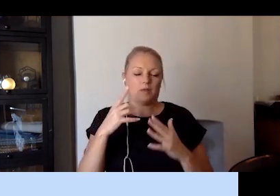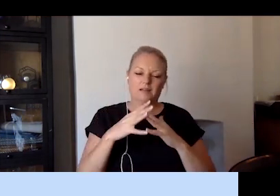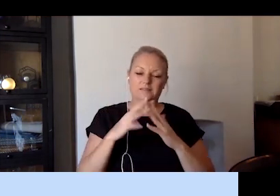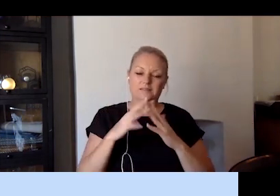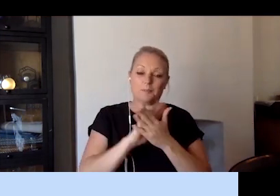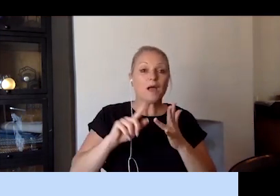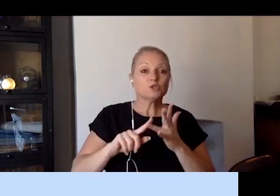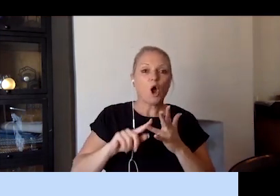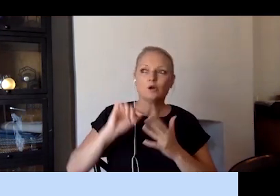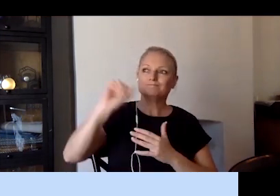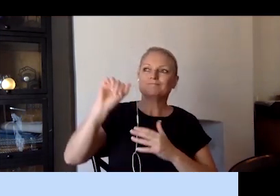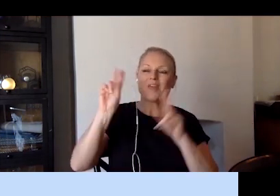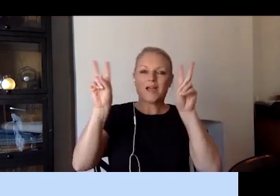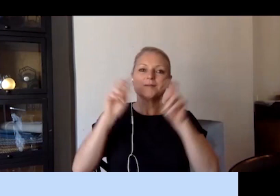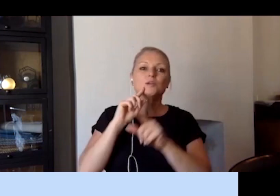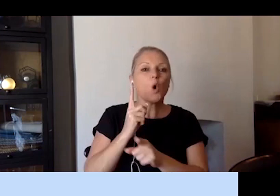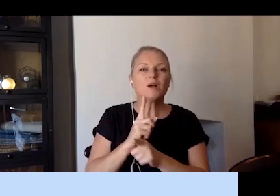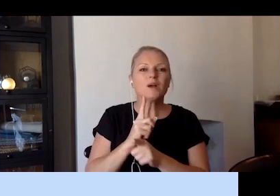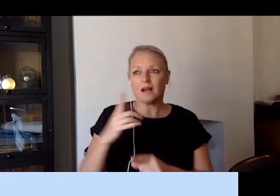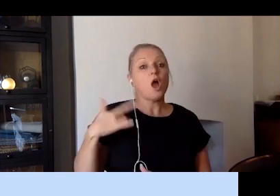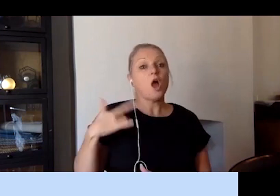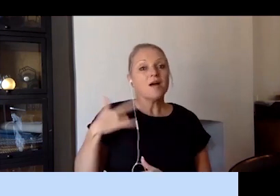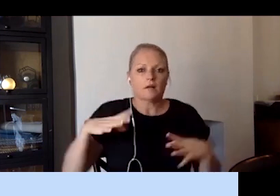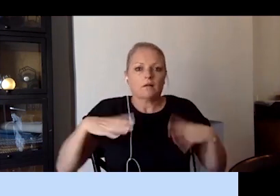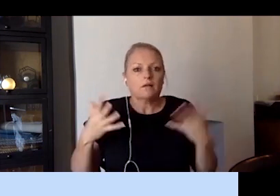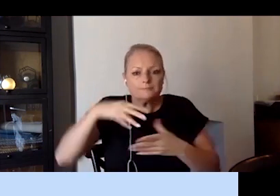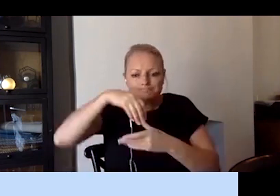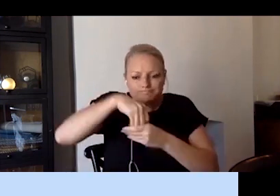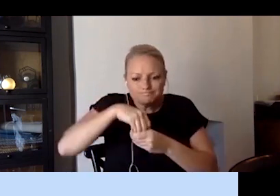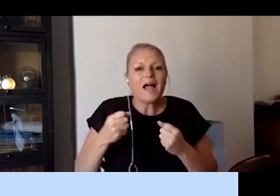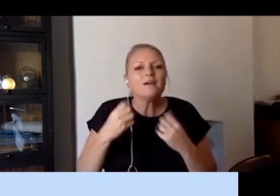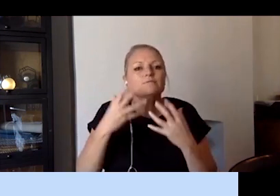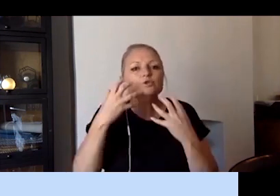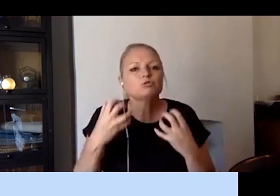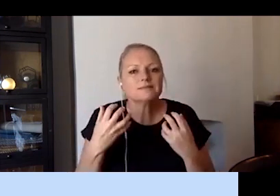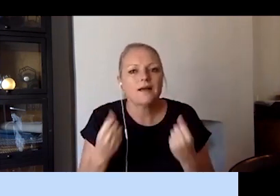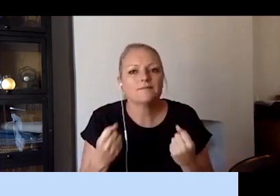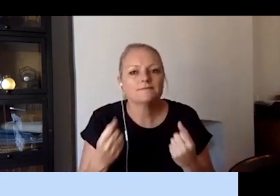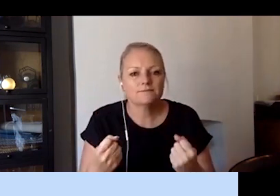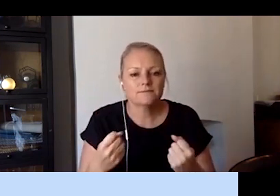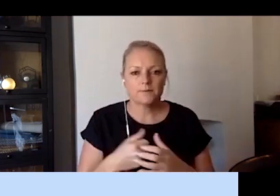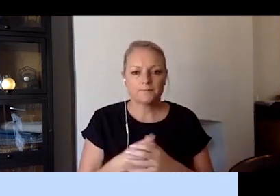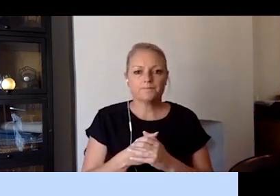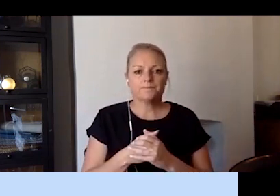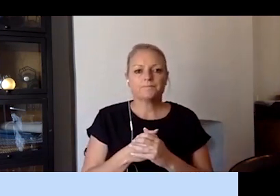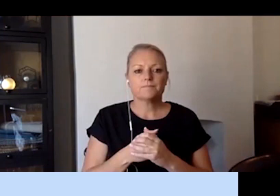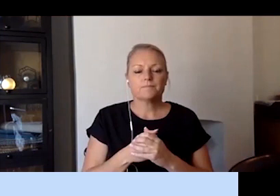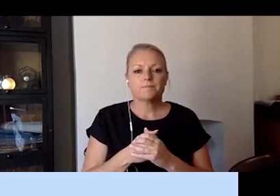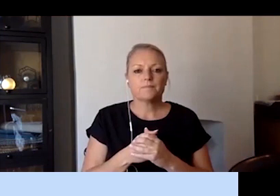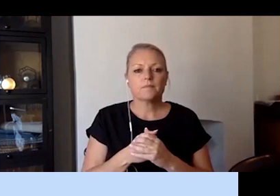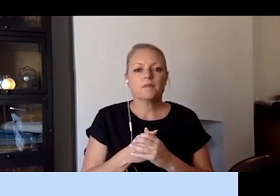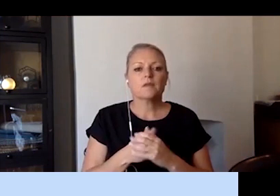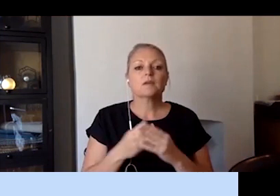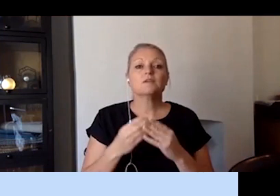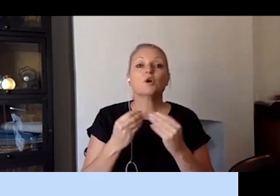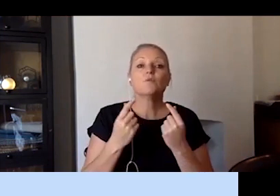stressful situation. And typically the stress will resolve when the situation resolves. So something becomes a mental health